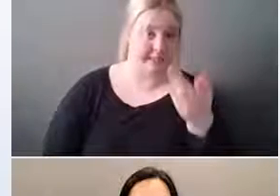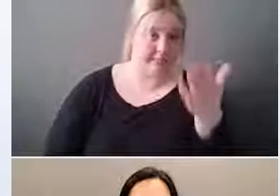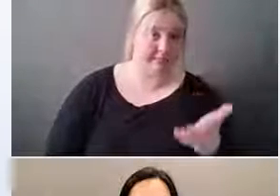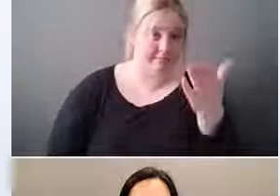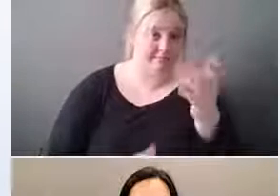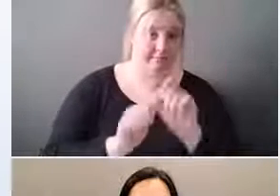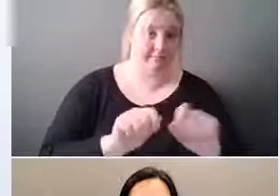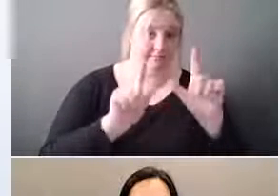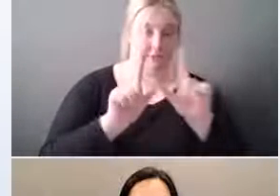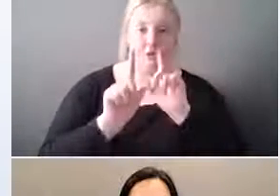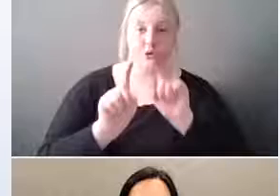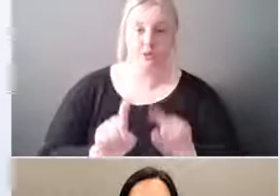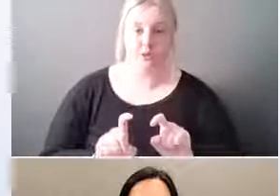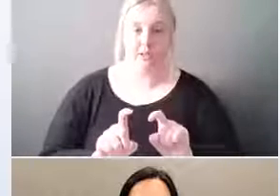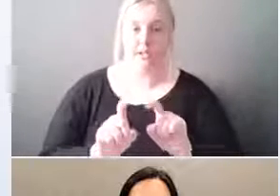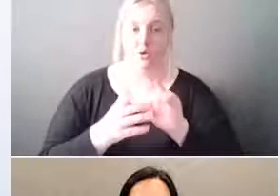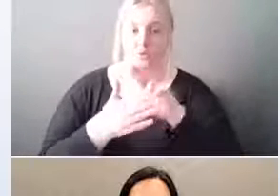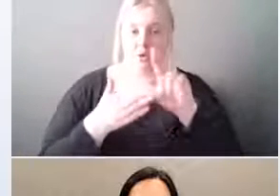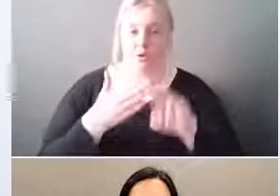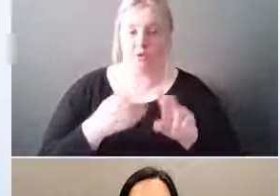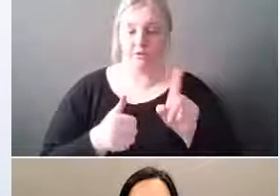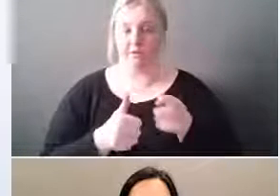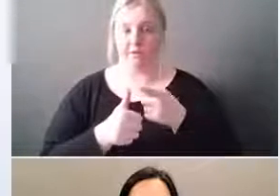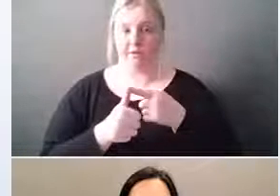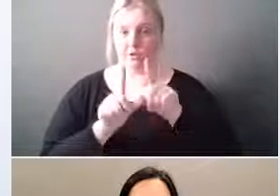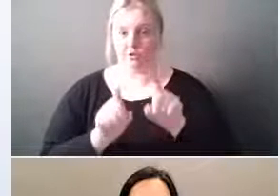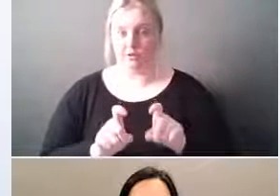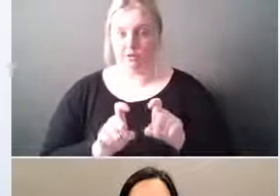results from the first survey. So the